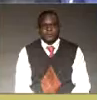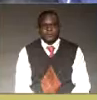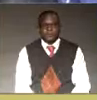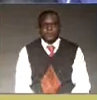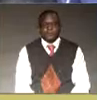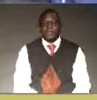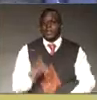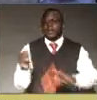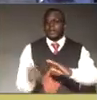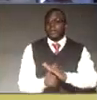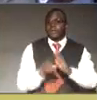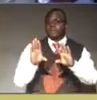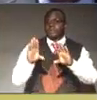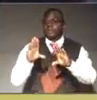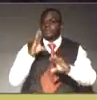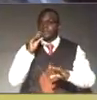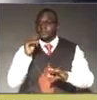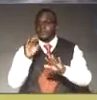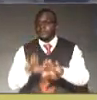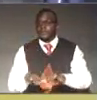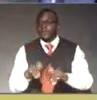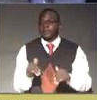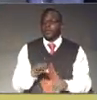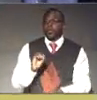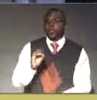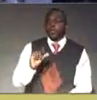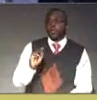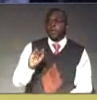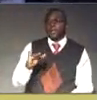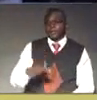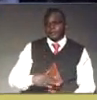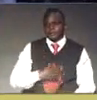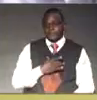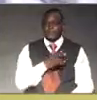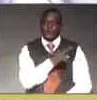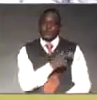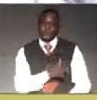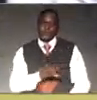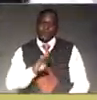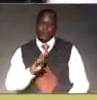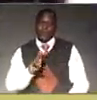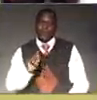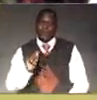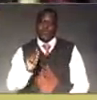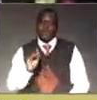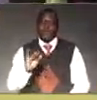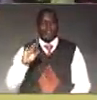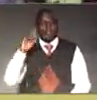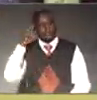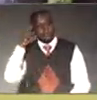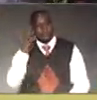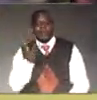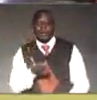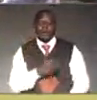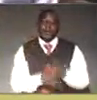The Deputy Speaker of Parliament, Jacob Olanya, has visited the Butabika National Referral Hospital, where patients with mental health disorders